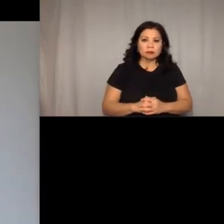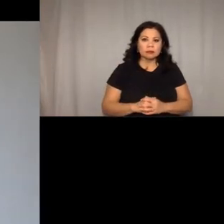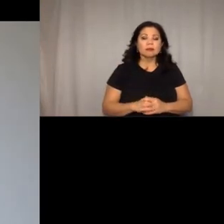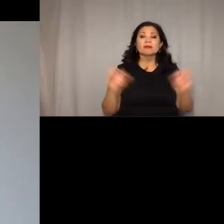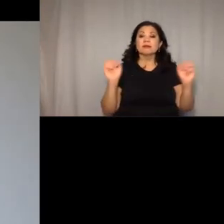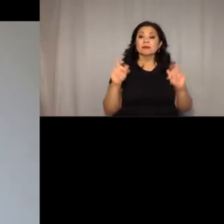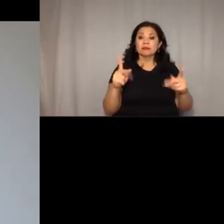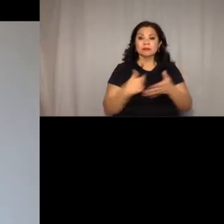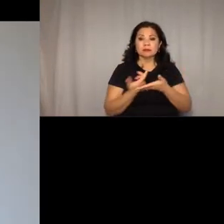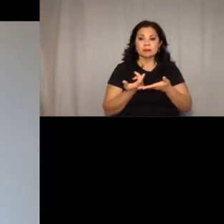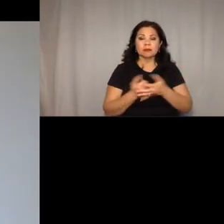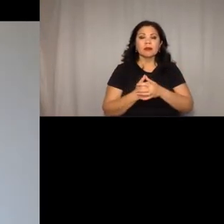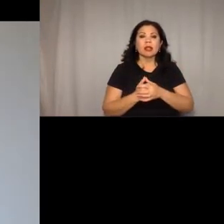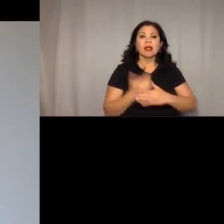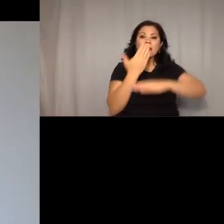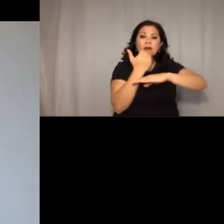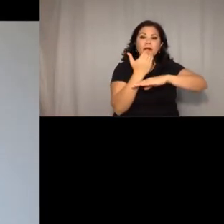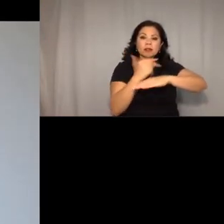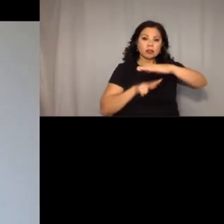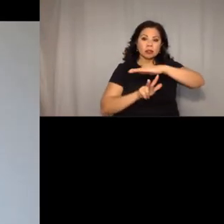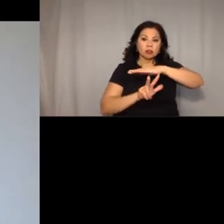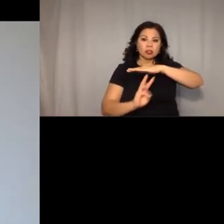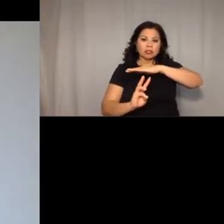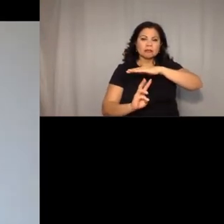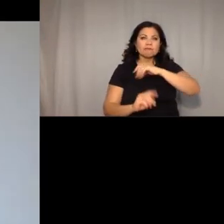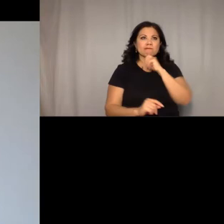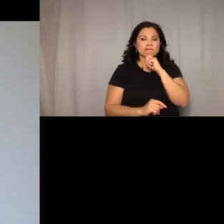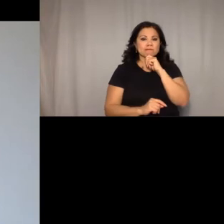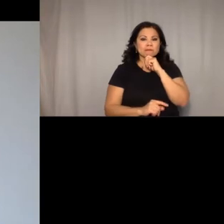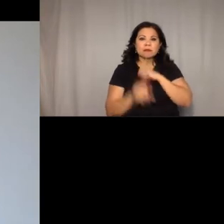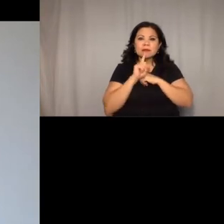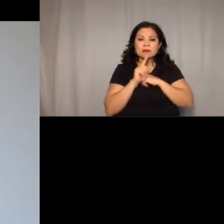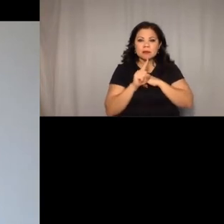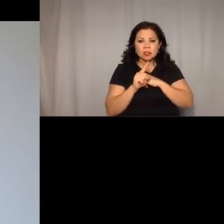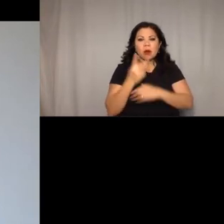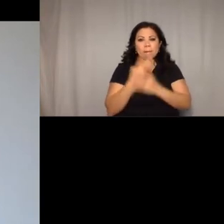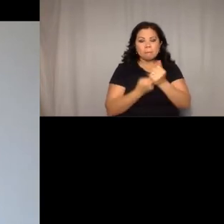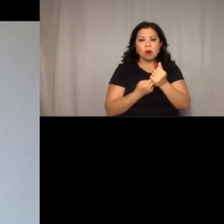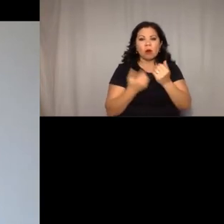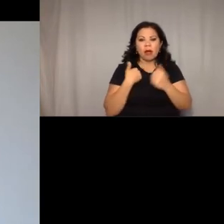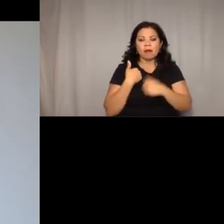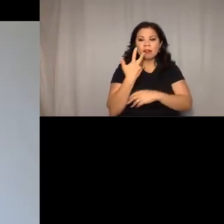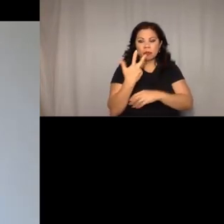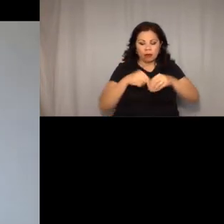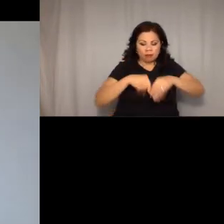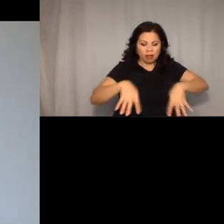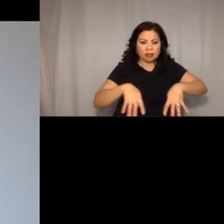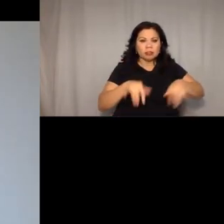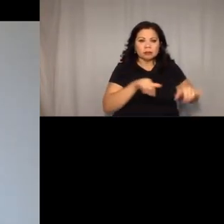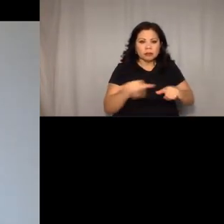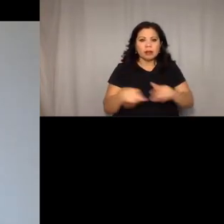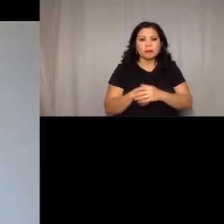All right, so 15 and 36. I'm pretty sure they have a 3 in common, so I'm going to divide by 3, top and